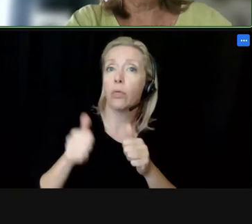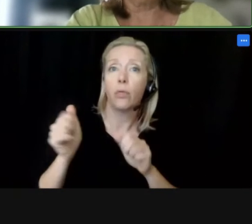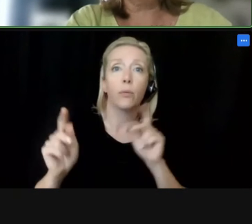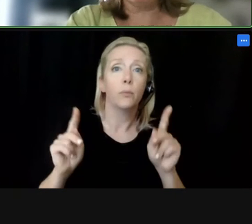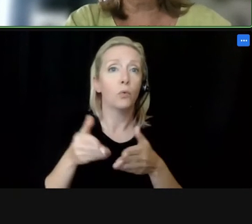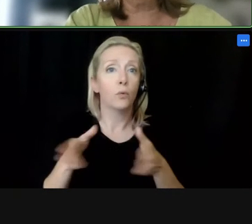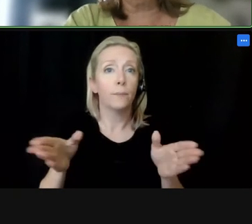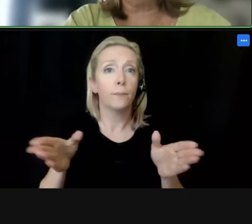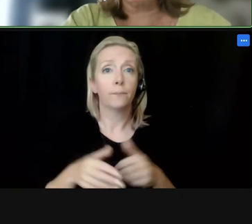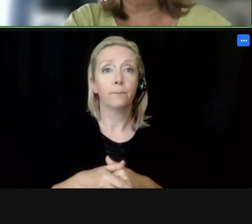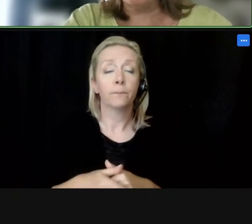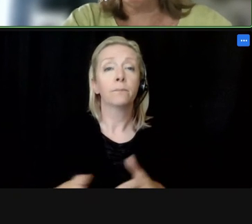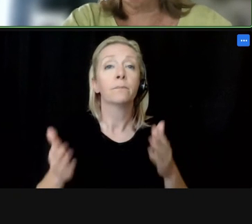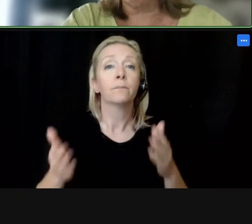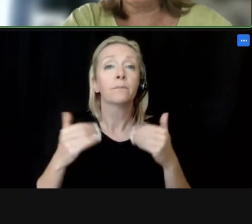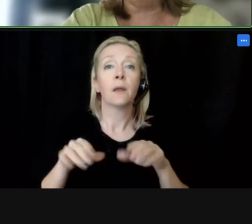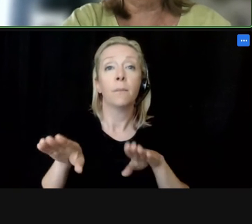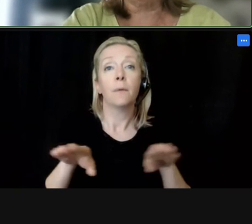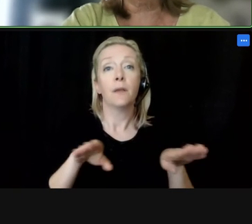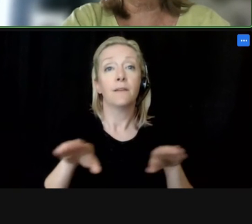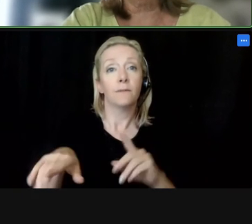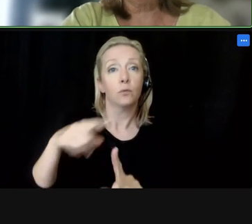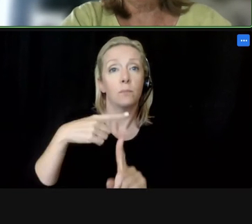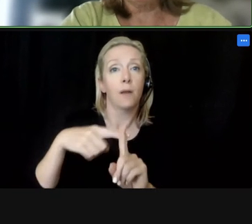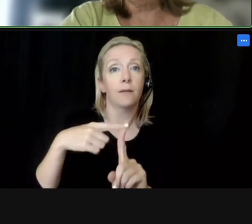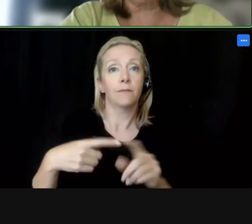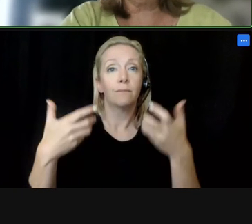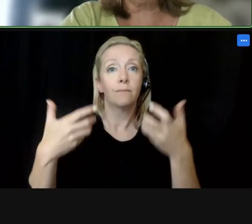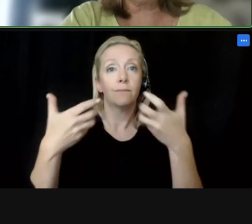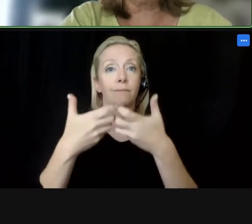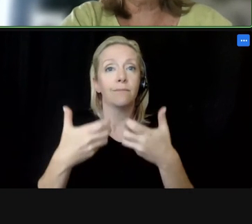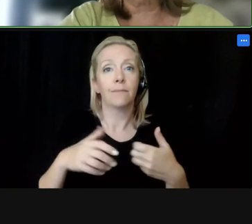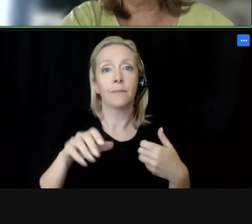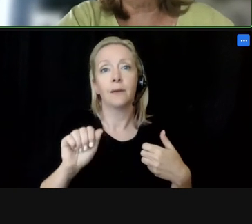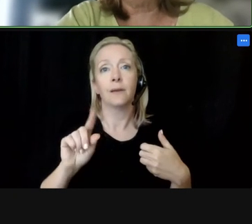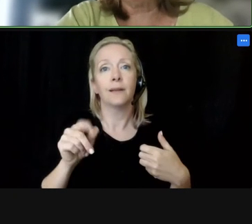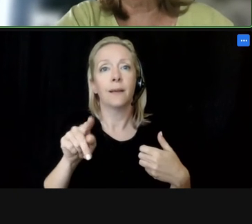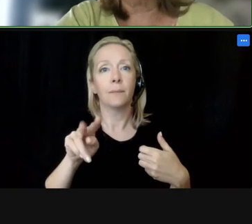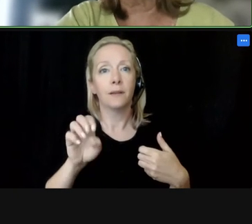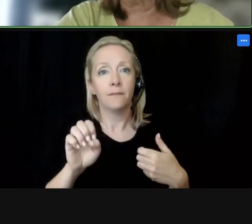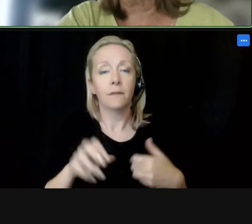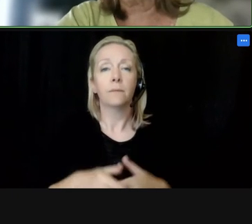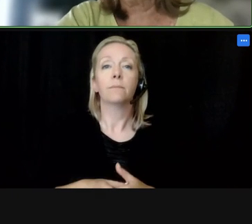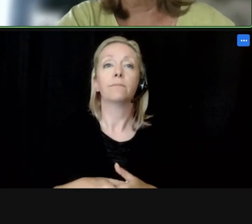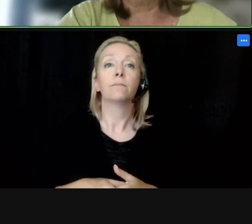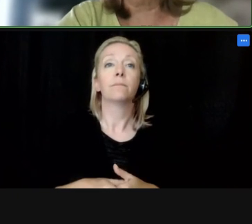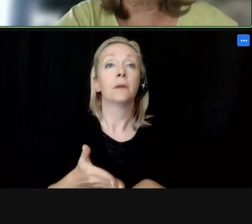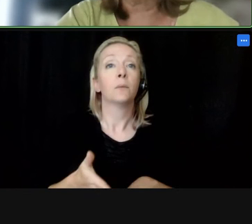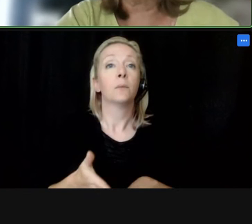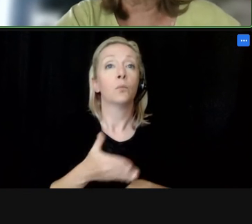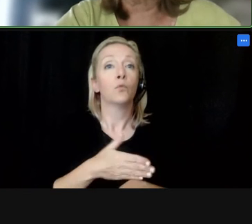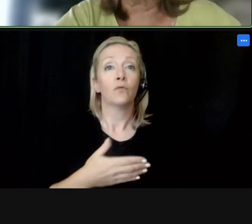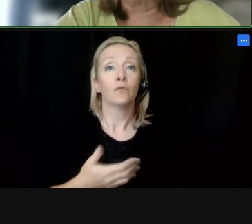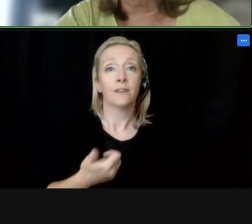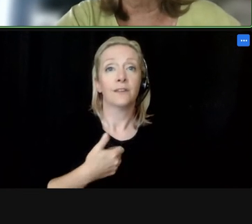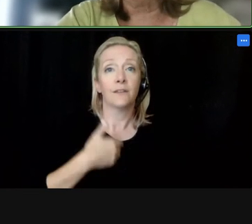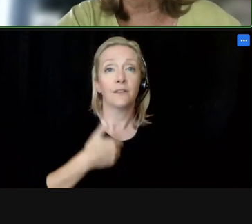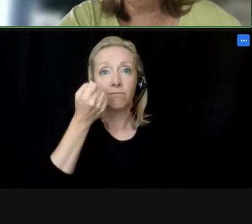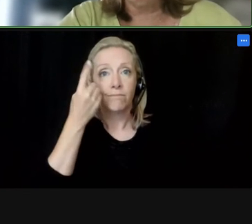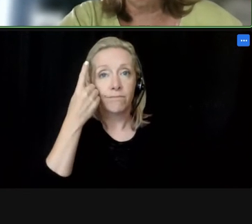individuals. Positive adaptive behaviors, increases of self-understanding, increasing